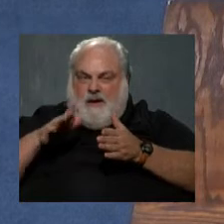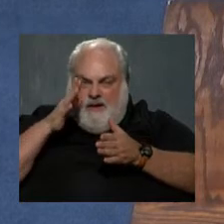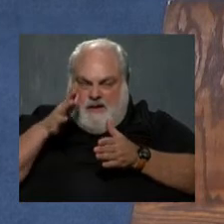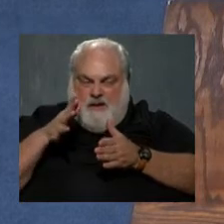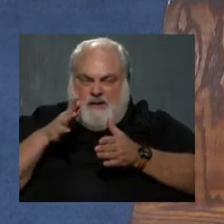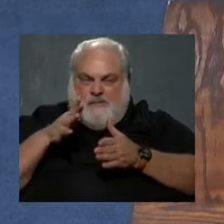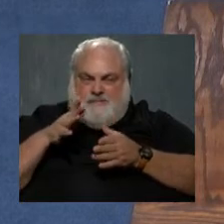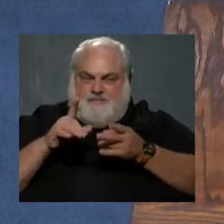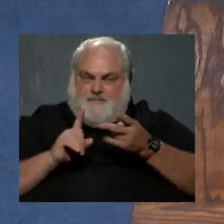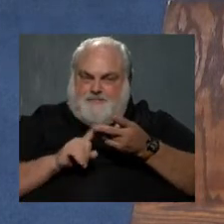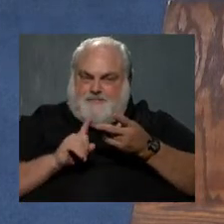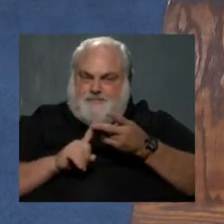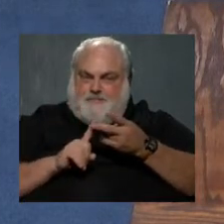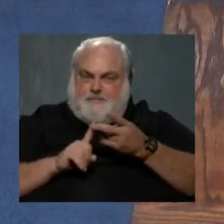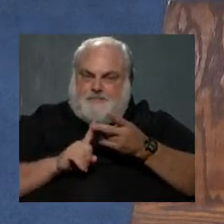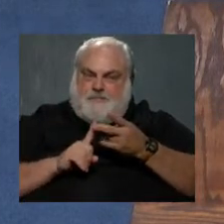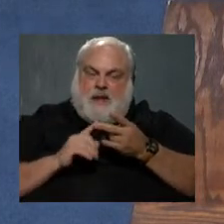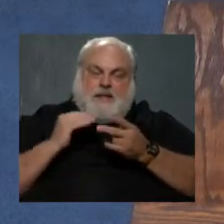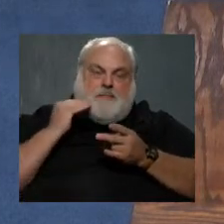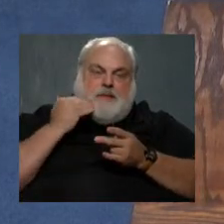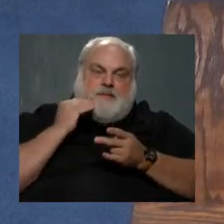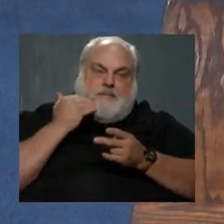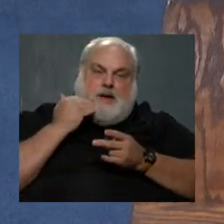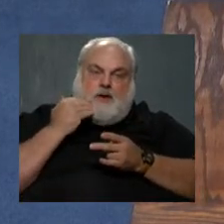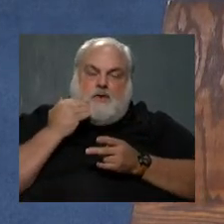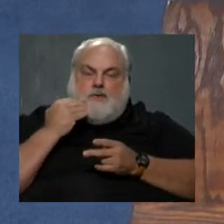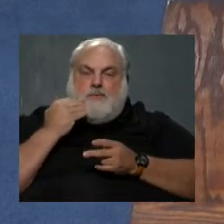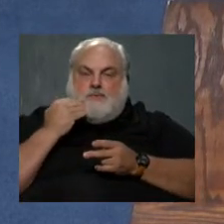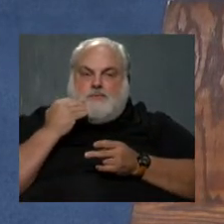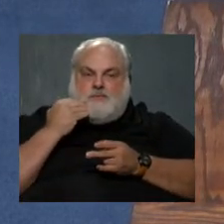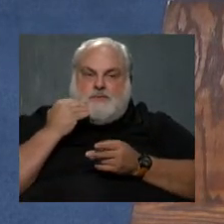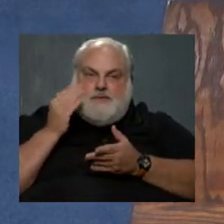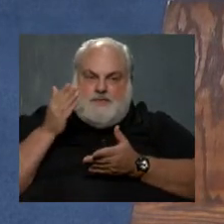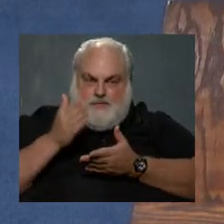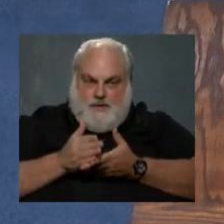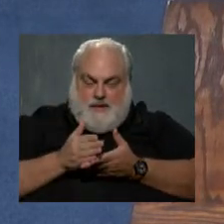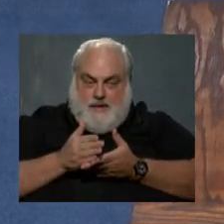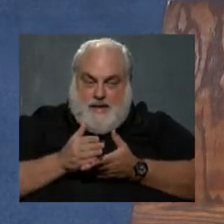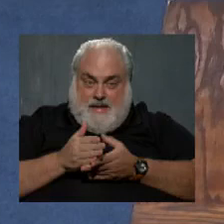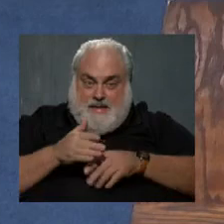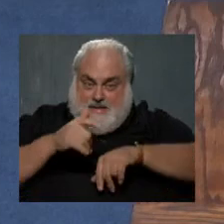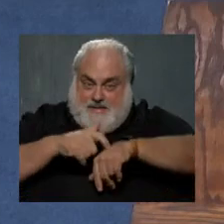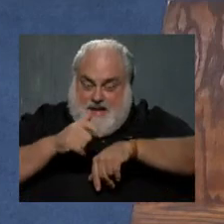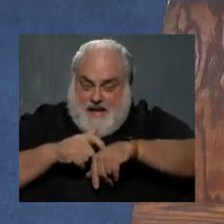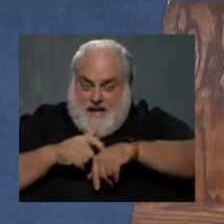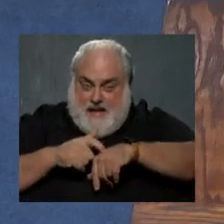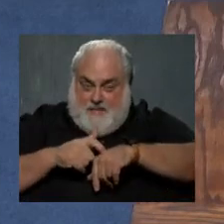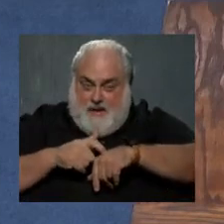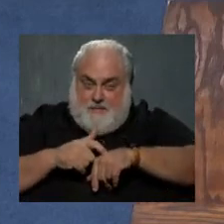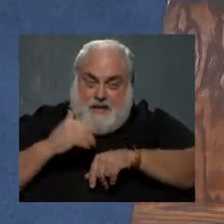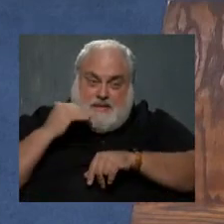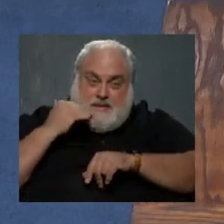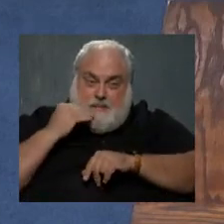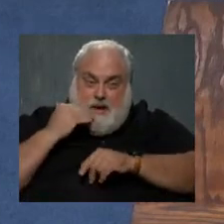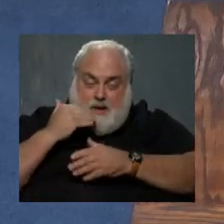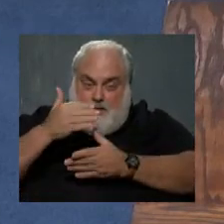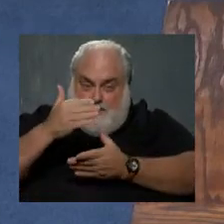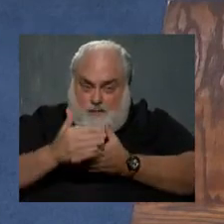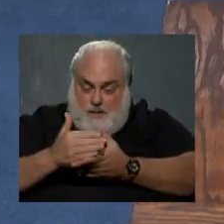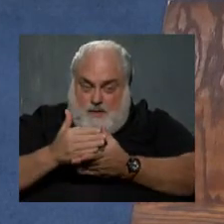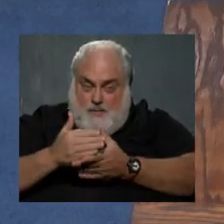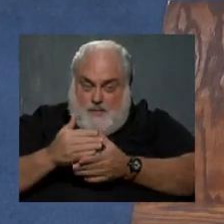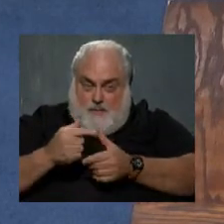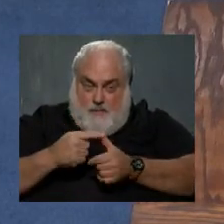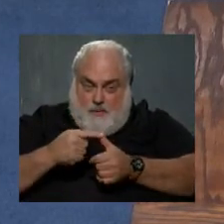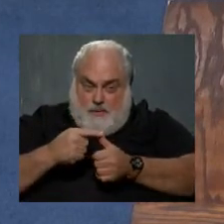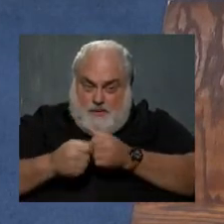going to require that people be tobacco-free. Now, we haven't settled on the time frame around the tobacco-free part of year